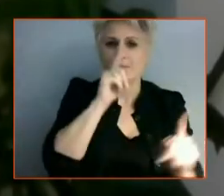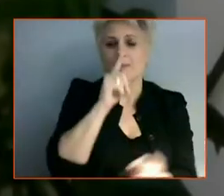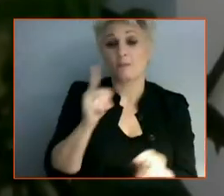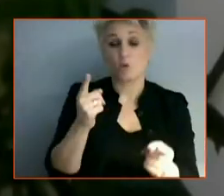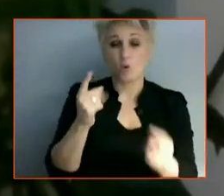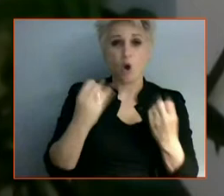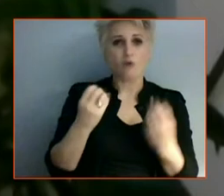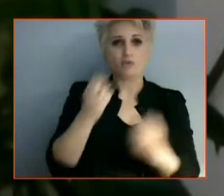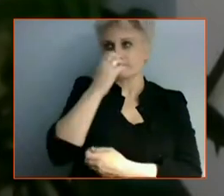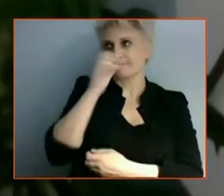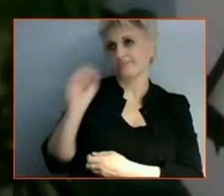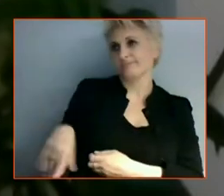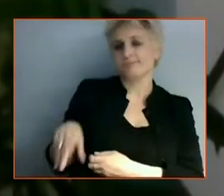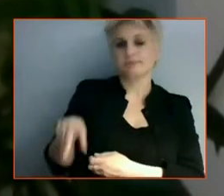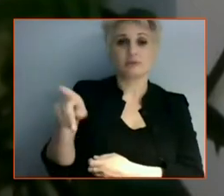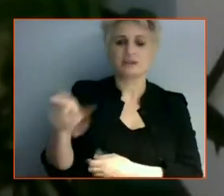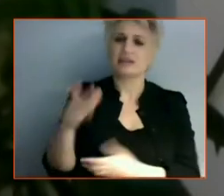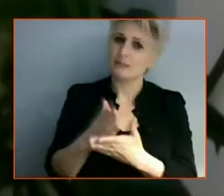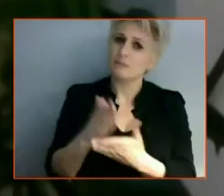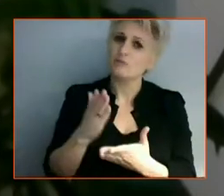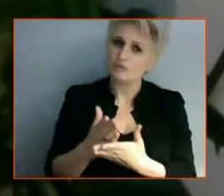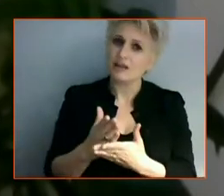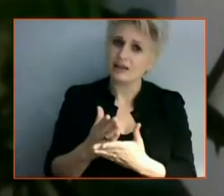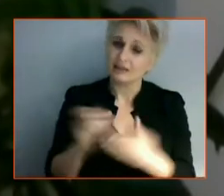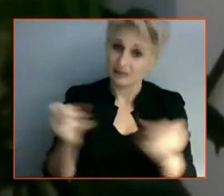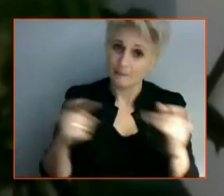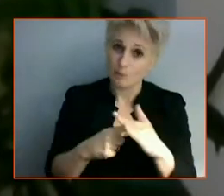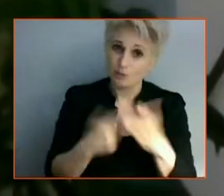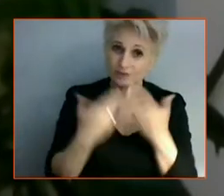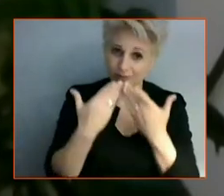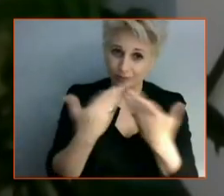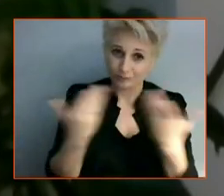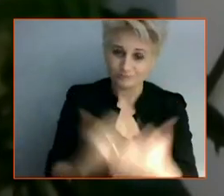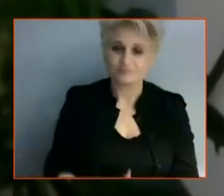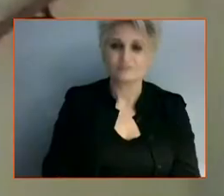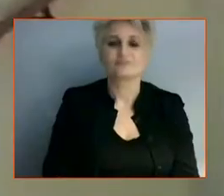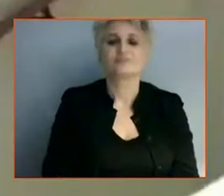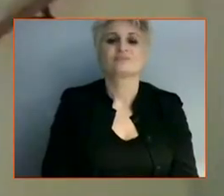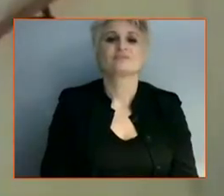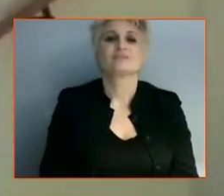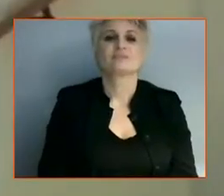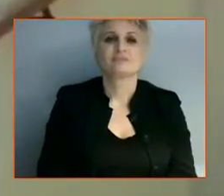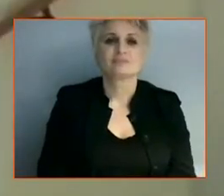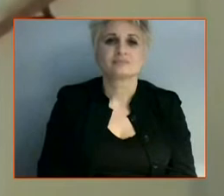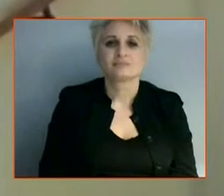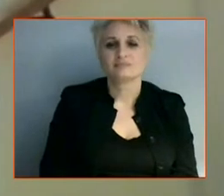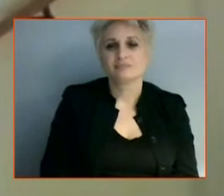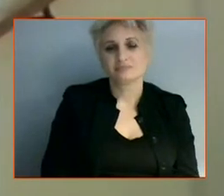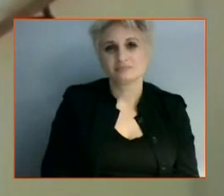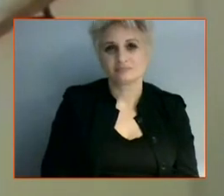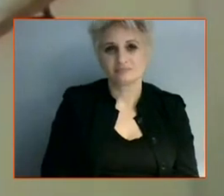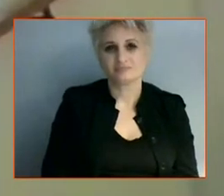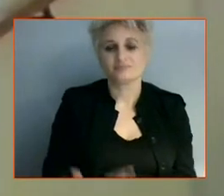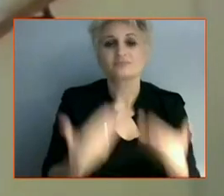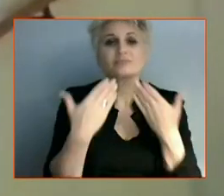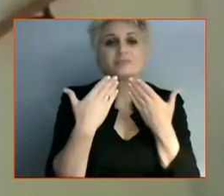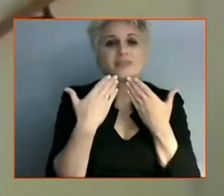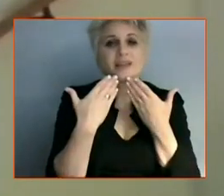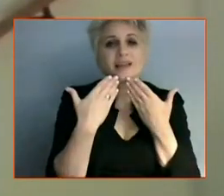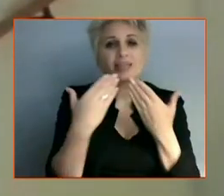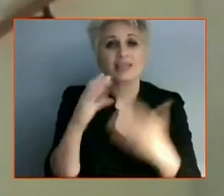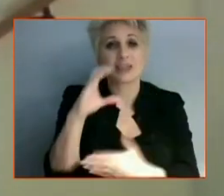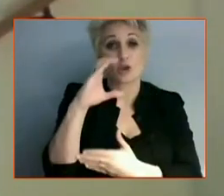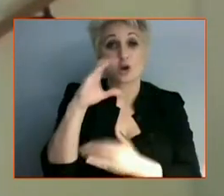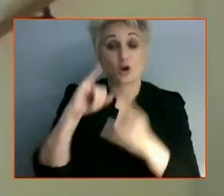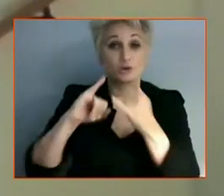kind of prompt for the rest of the kōrero tonight. Thank you. Thank you for that, Chlöe Swarbrick. We're going to